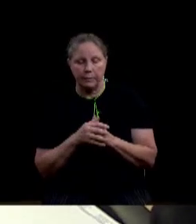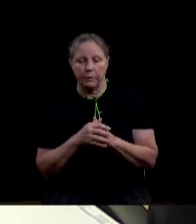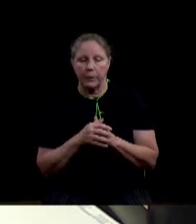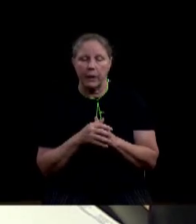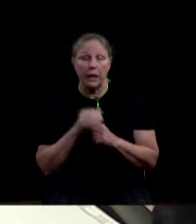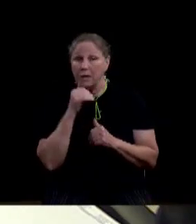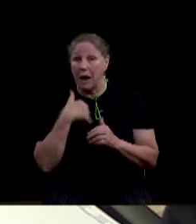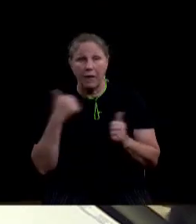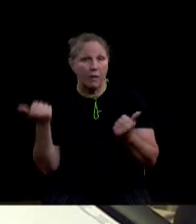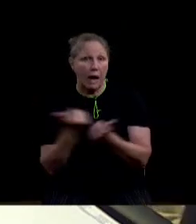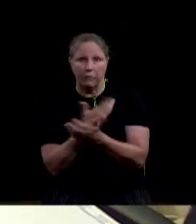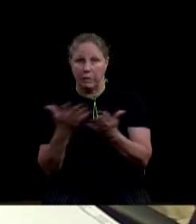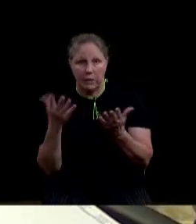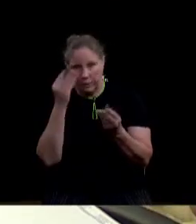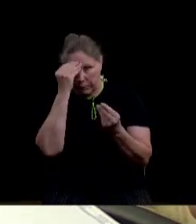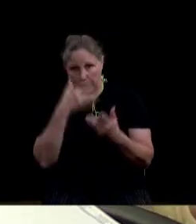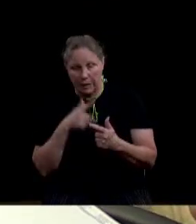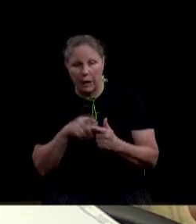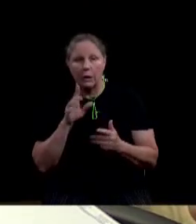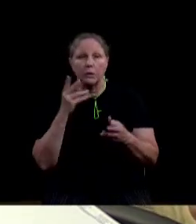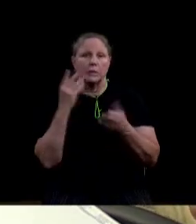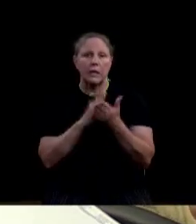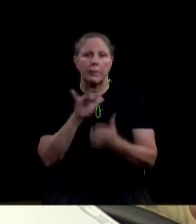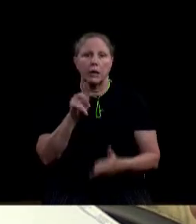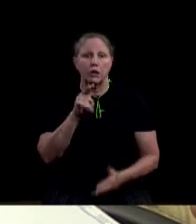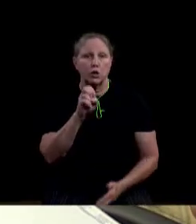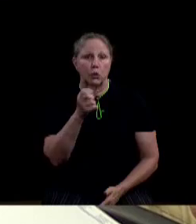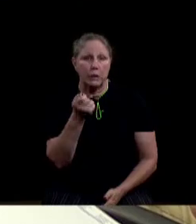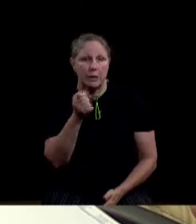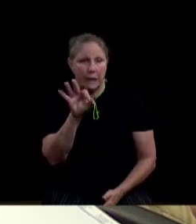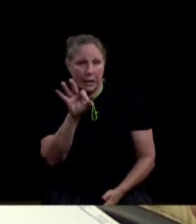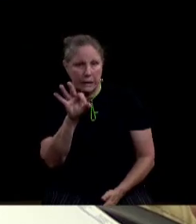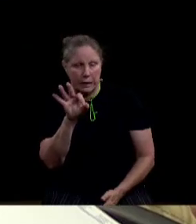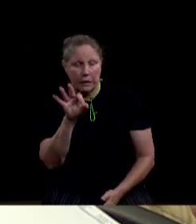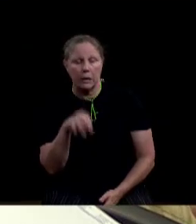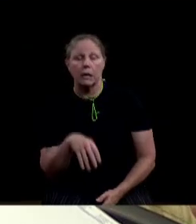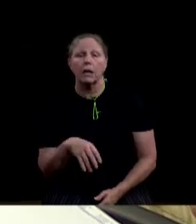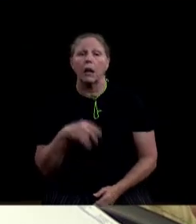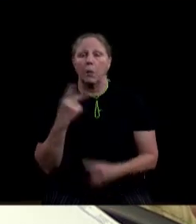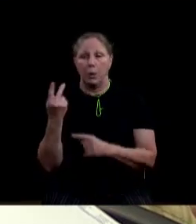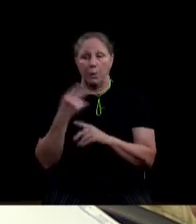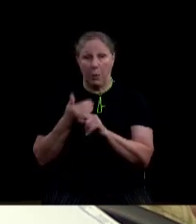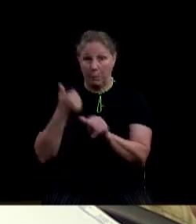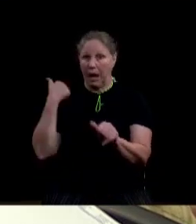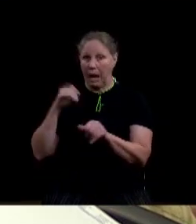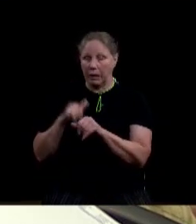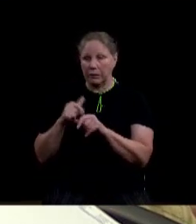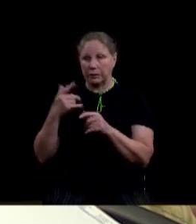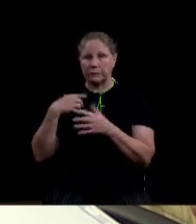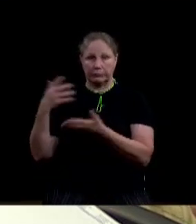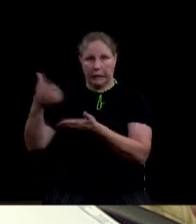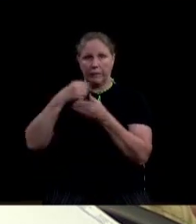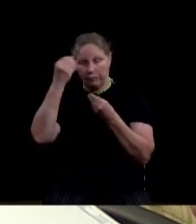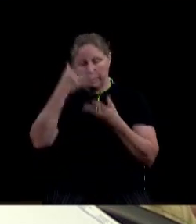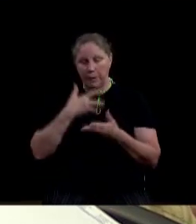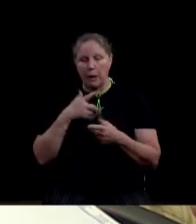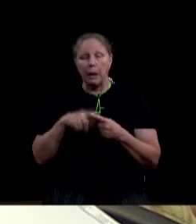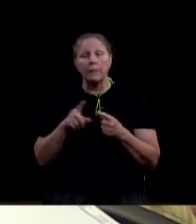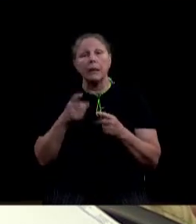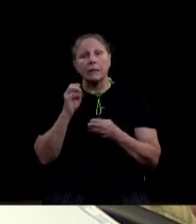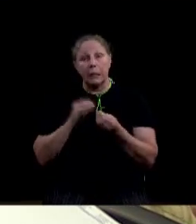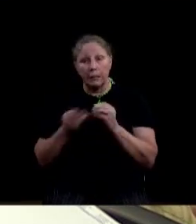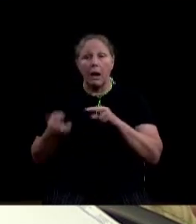619. We are 2 or 3 days behind that, but with our cases increasing, it's likely that it's close, as the mayor said, somewhere